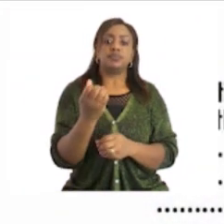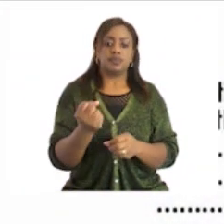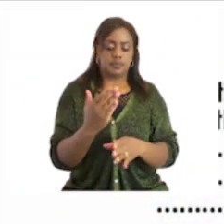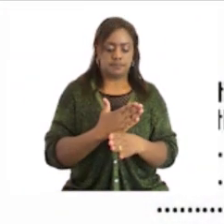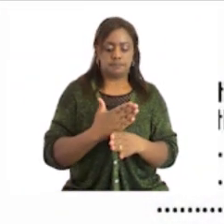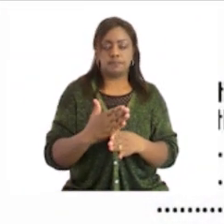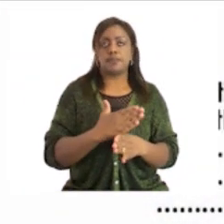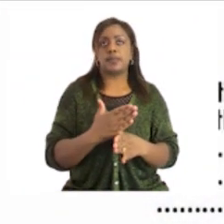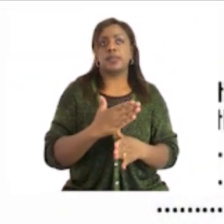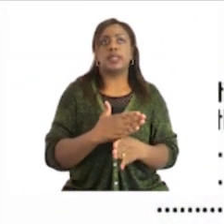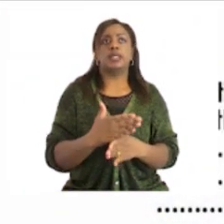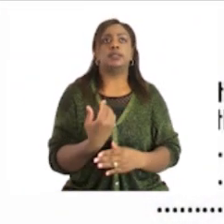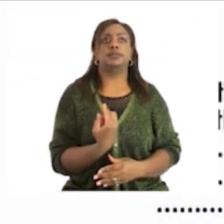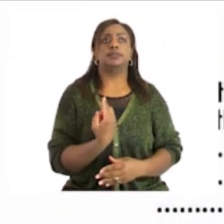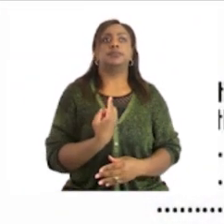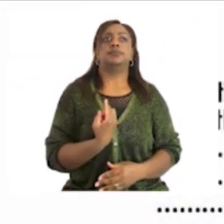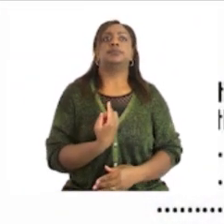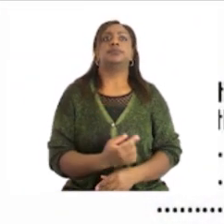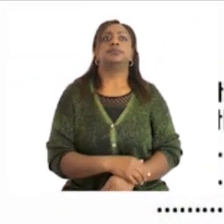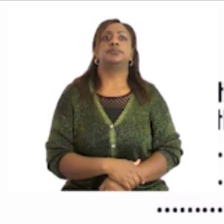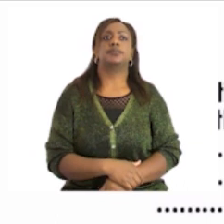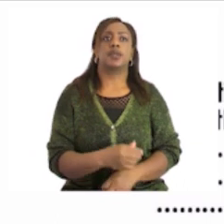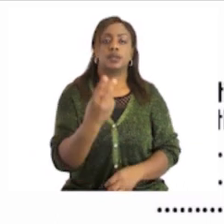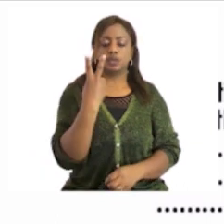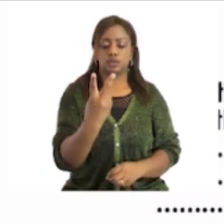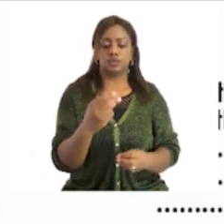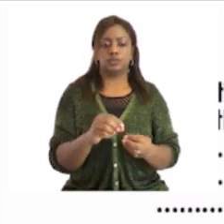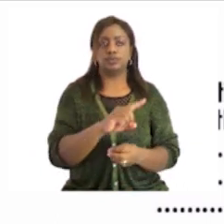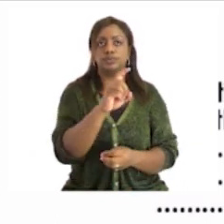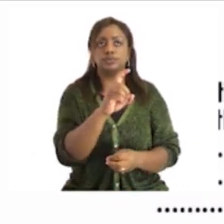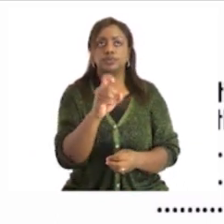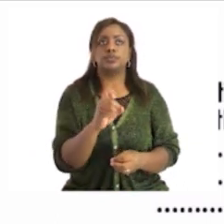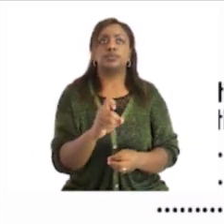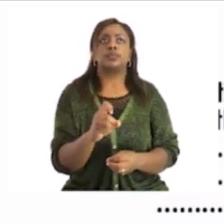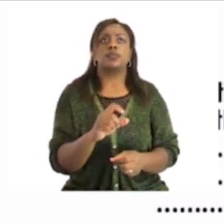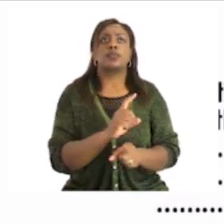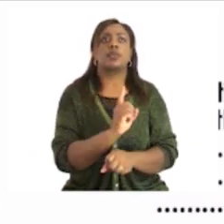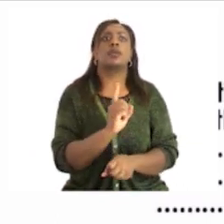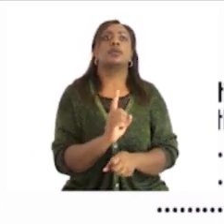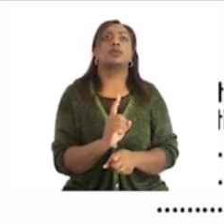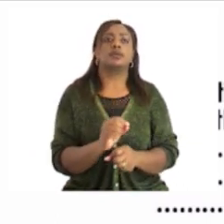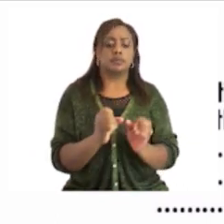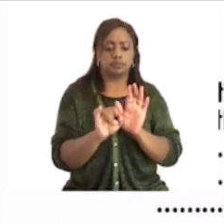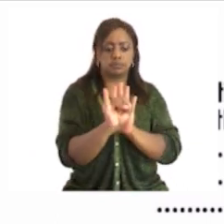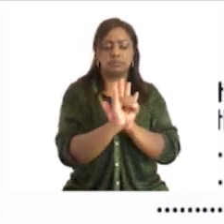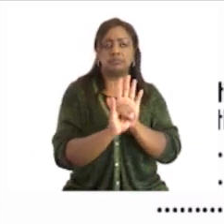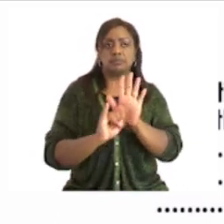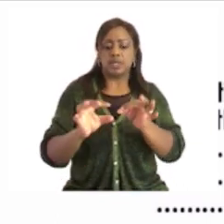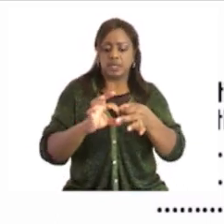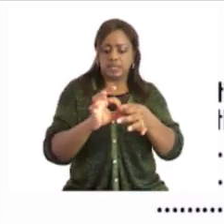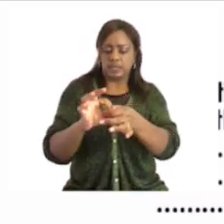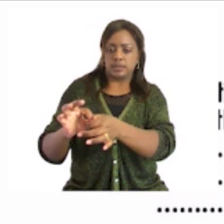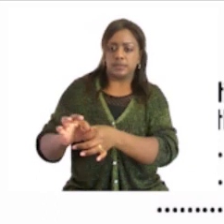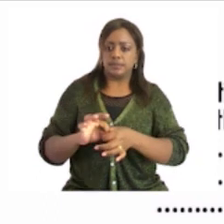the self-assessment. We have 2 questions for you. The first question is, identify the relationship between